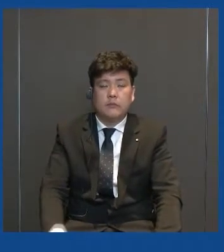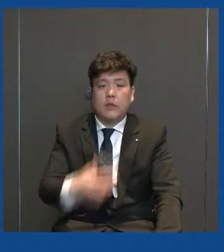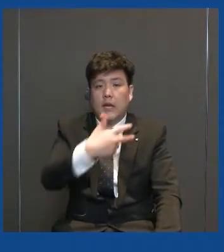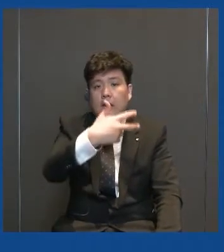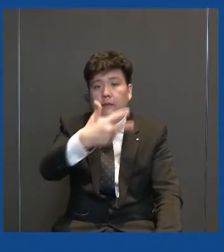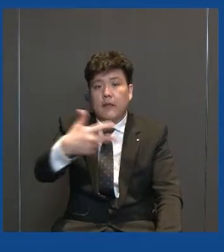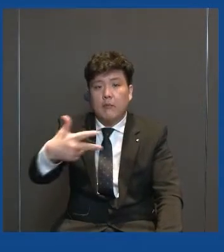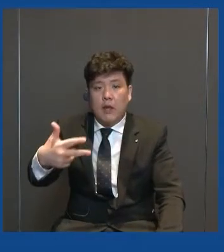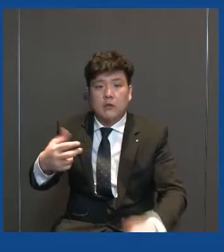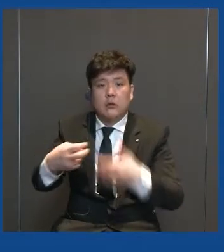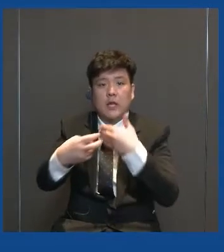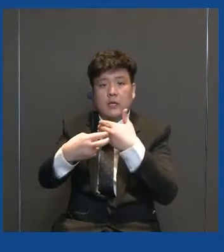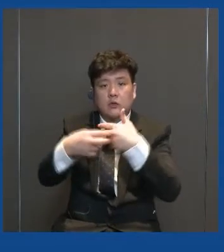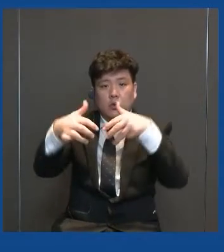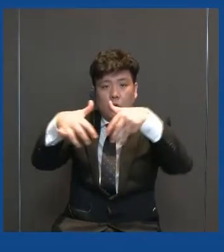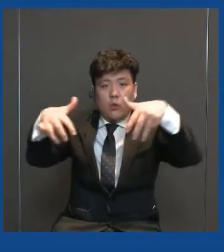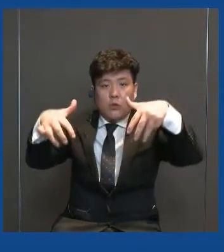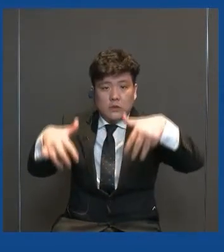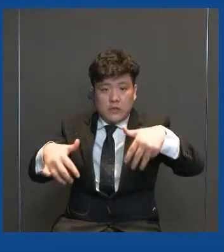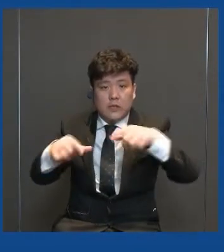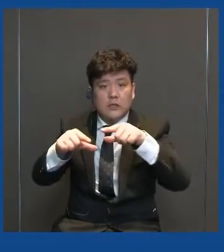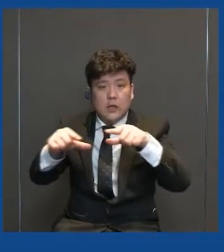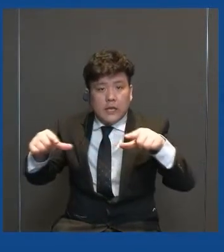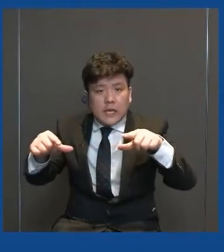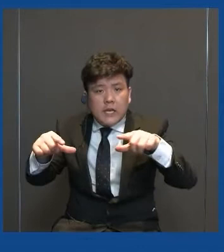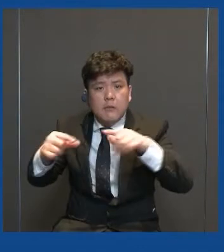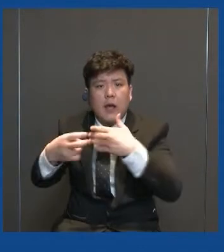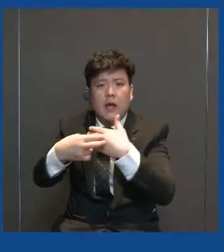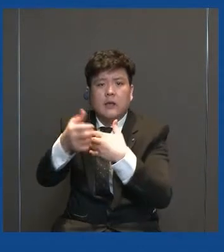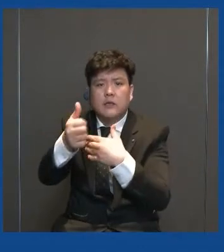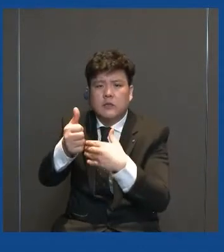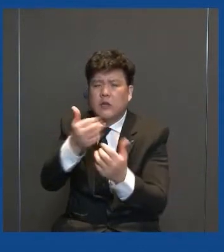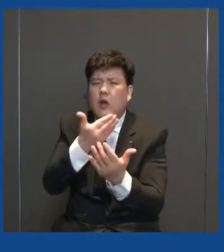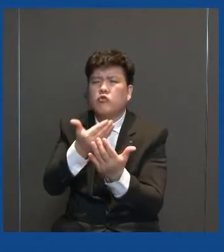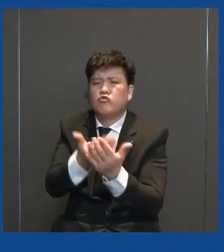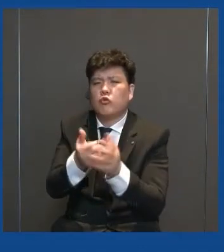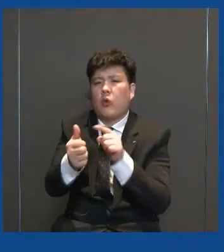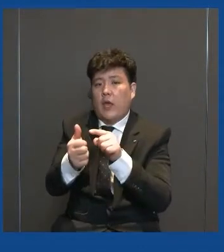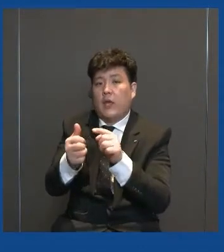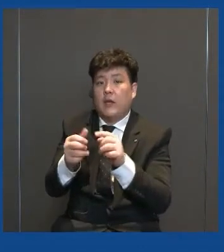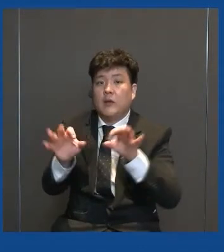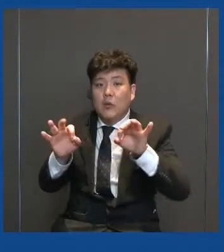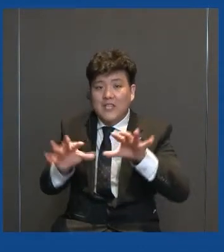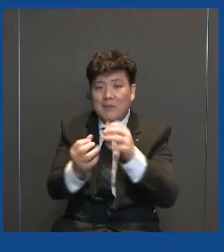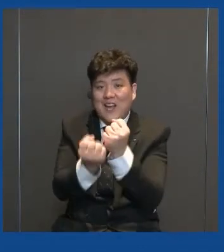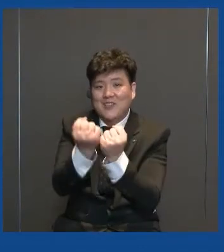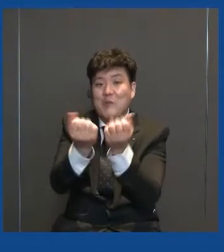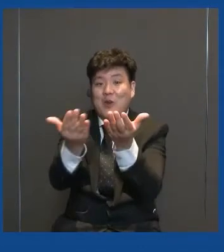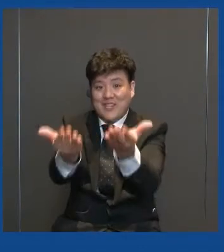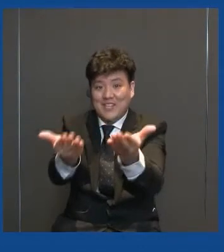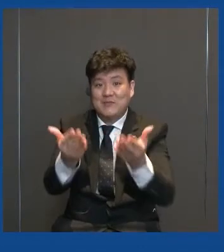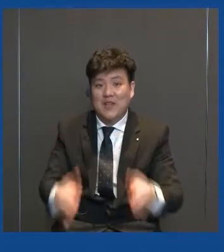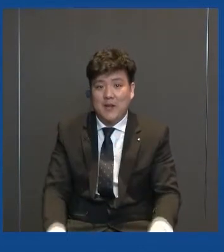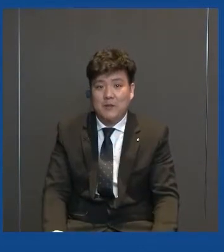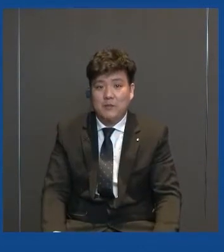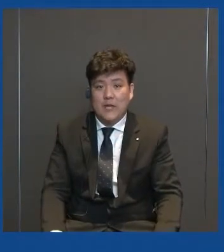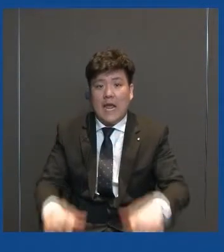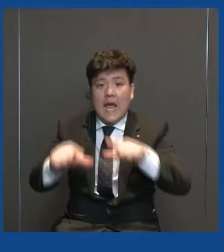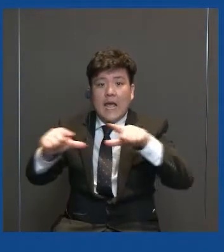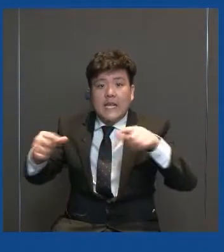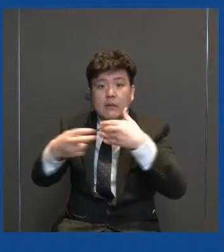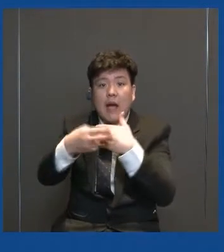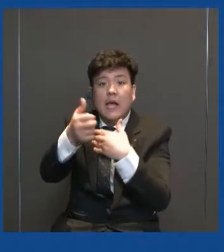just touch briefly about on this setting. Our general practitioners are the first point